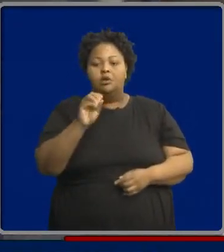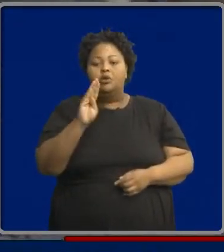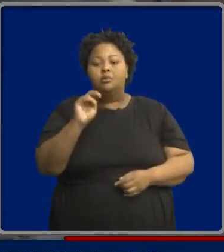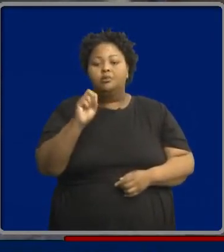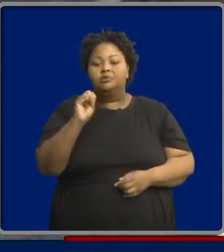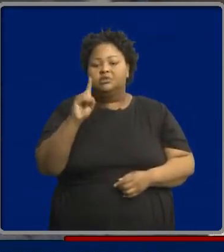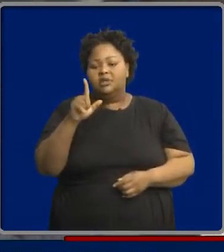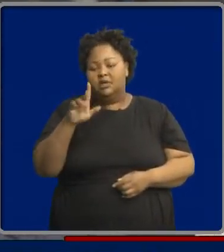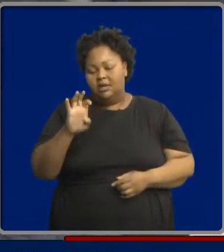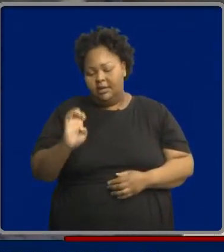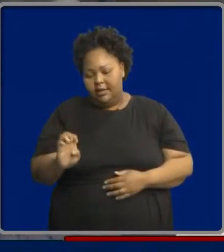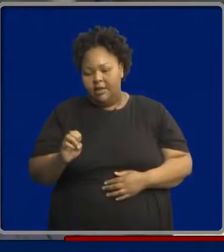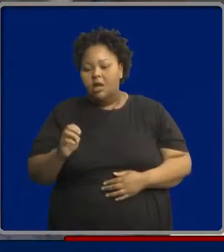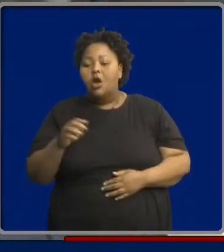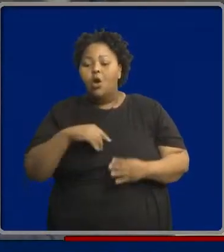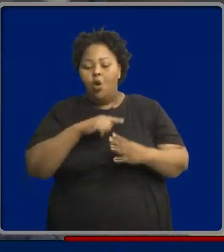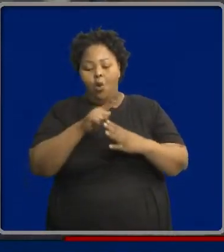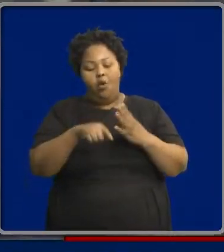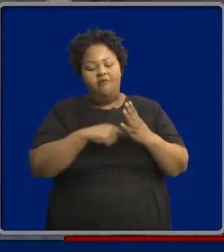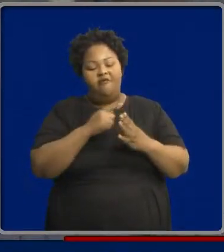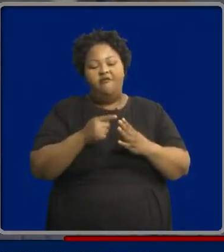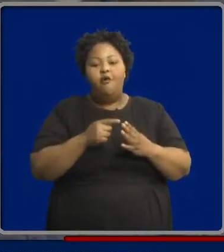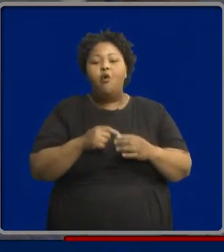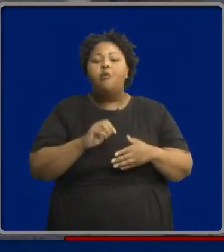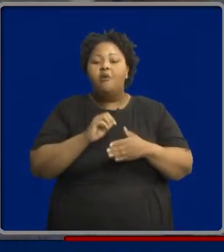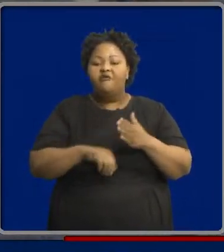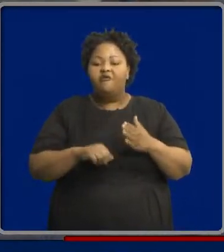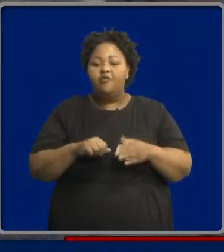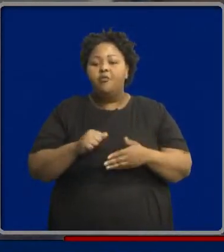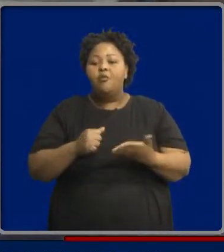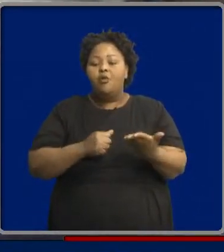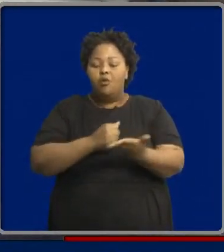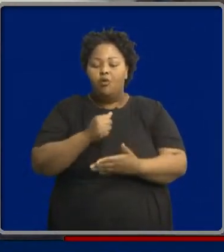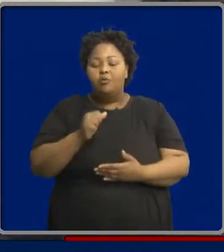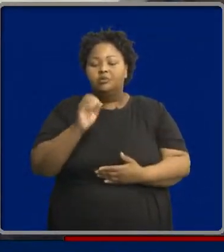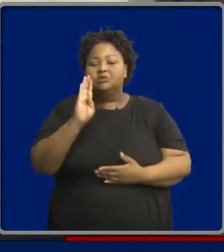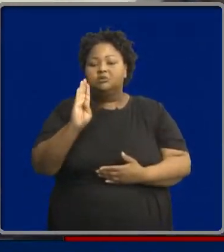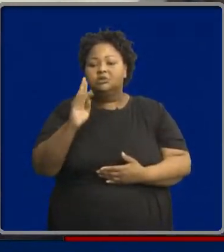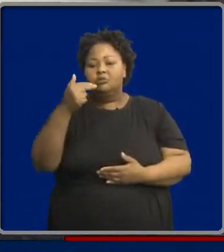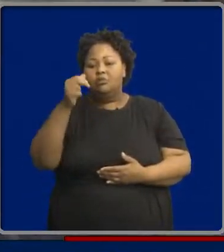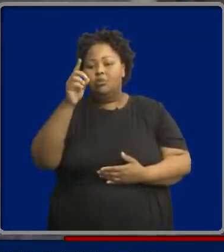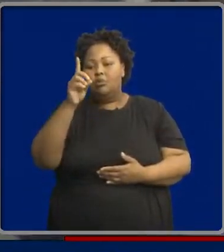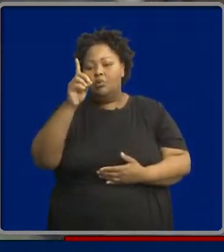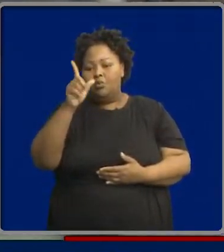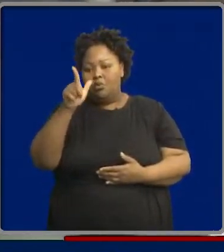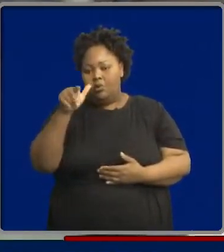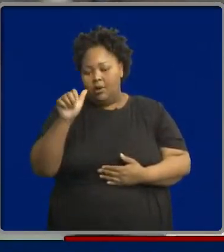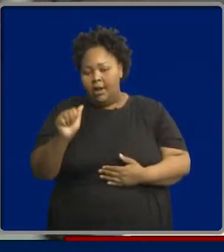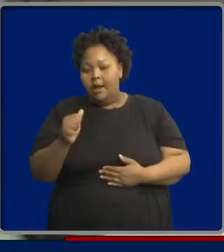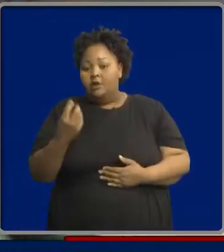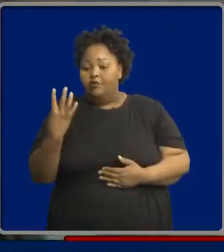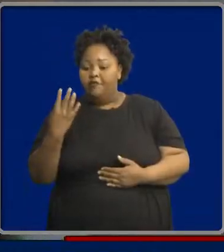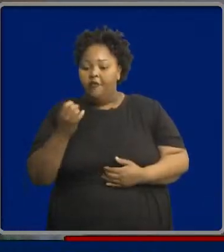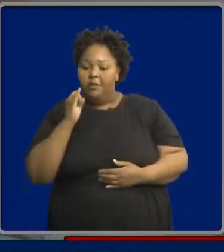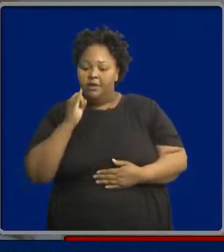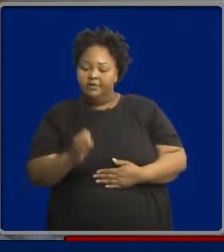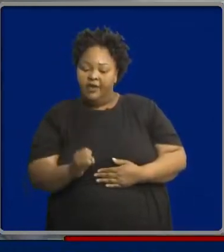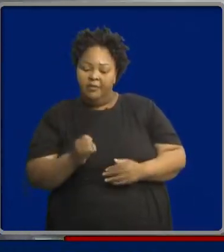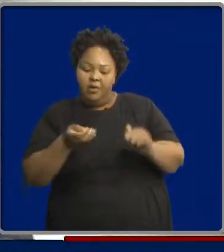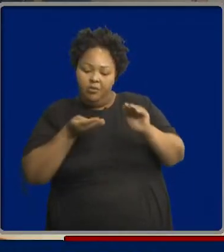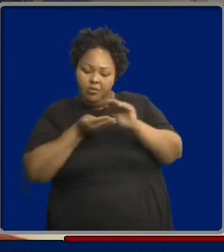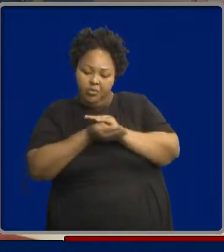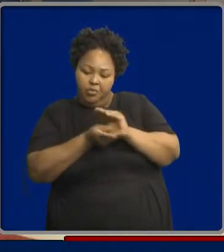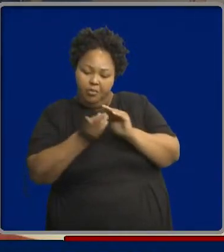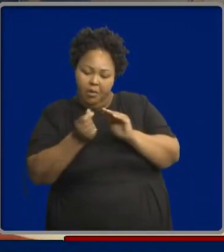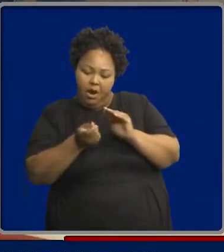from Budla. They all face charges under the Organized Crime Act, fraud and money laundering and financing